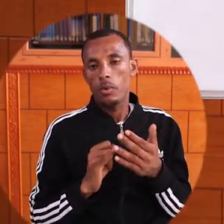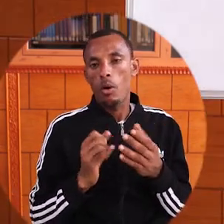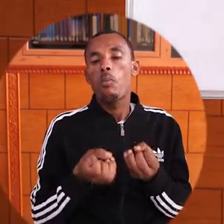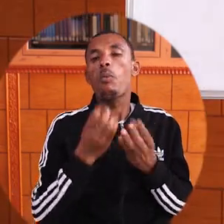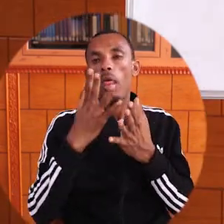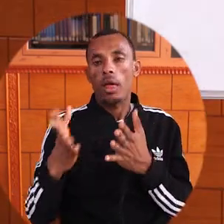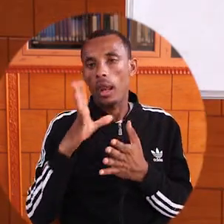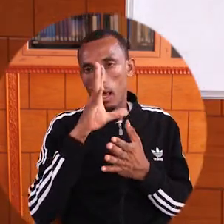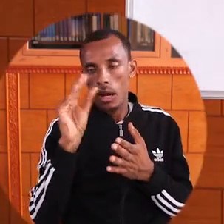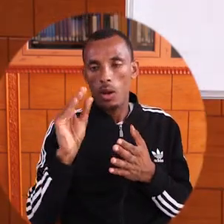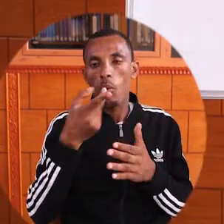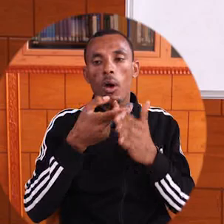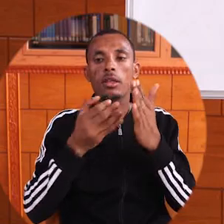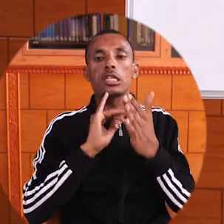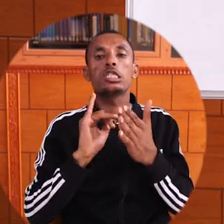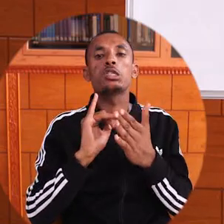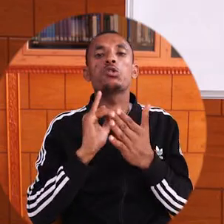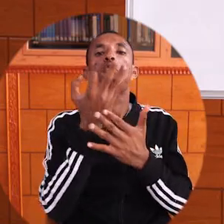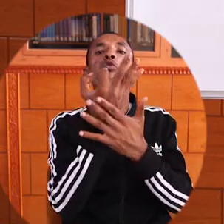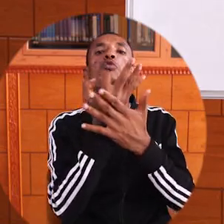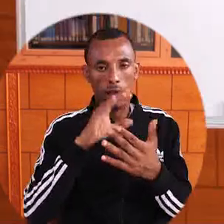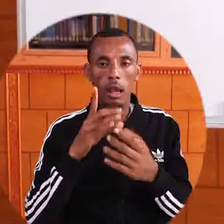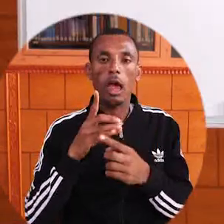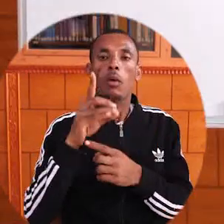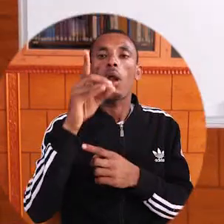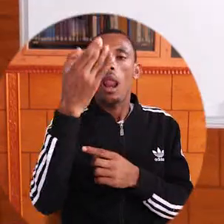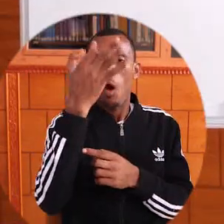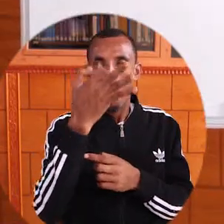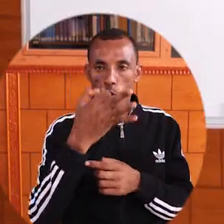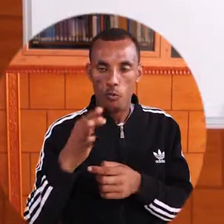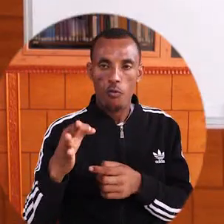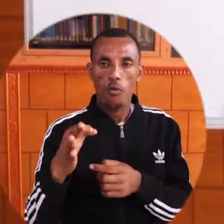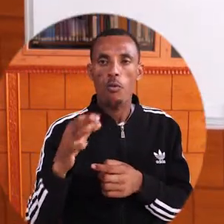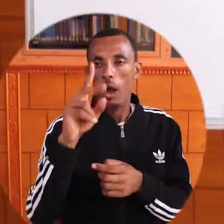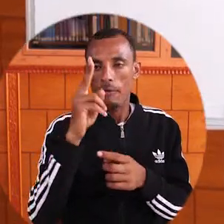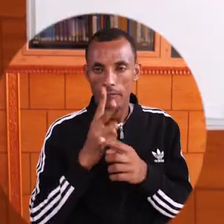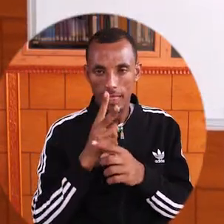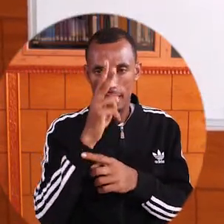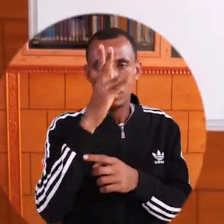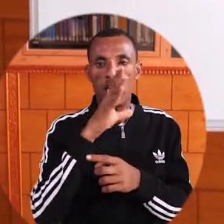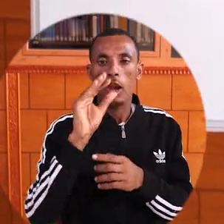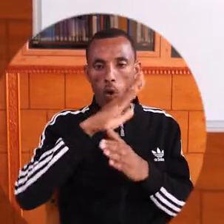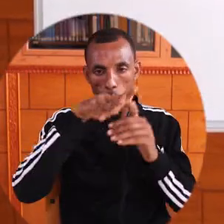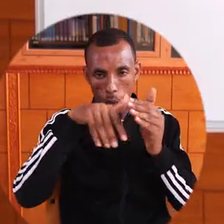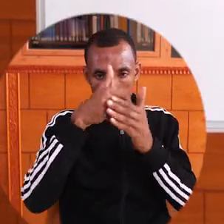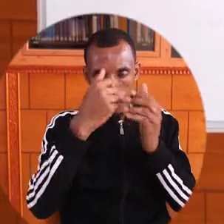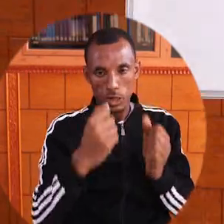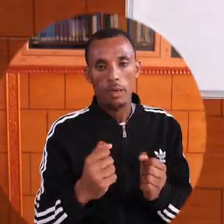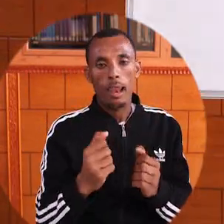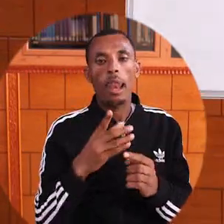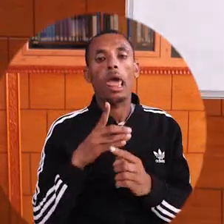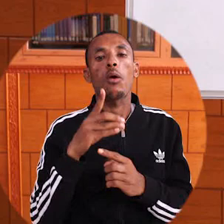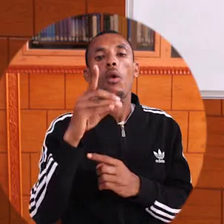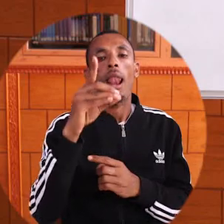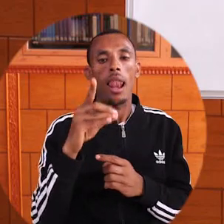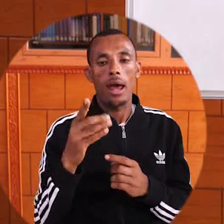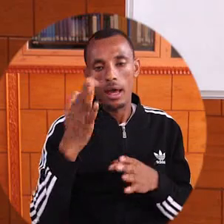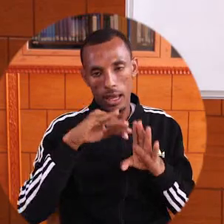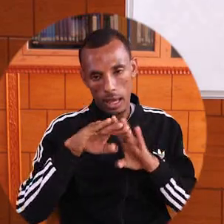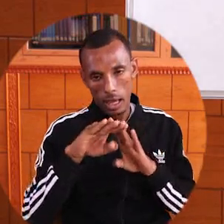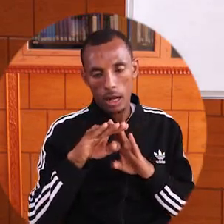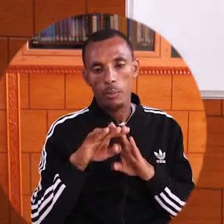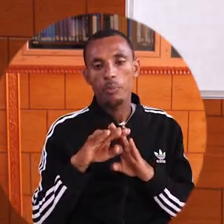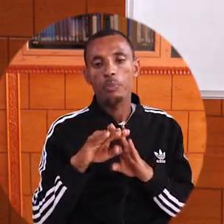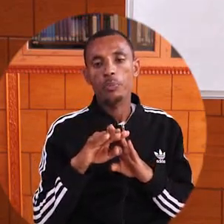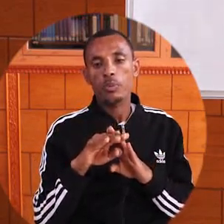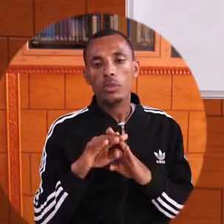polygon, and what is the formula finding the diagonal from one vertex and all possible diagonal in a polygon.